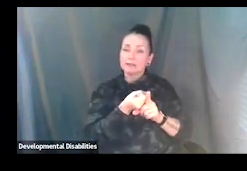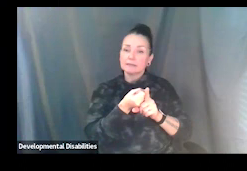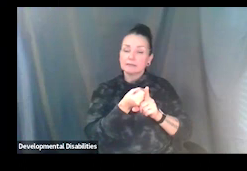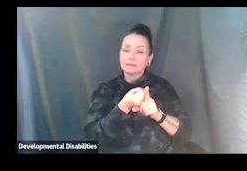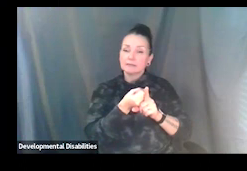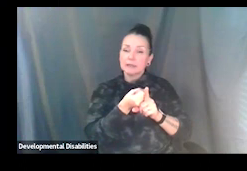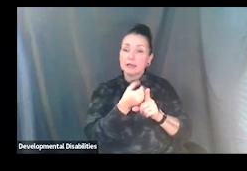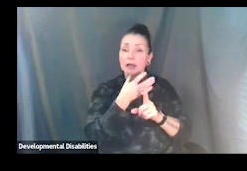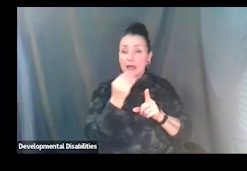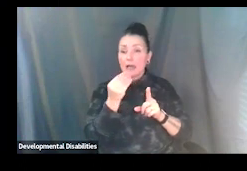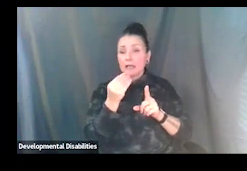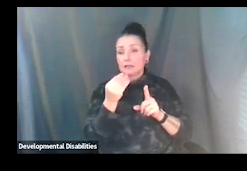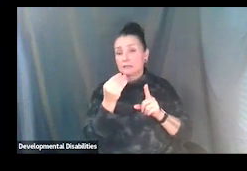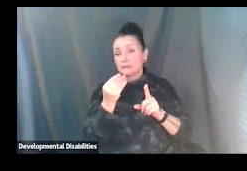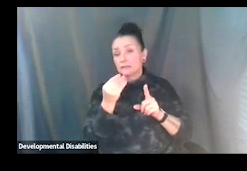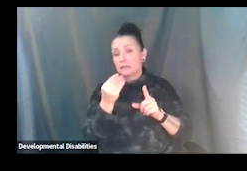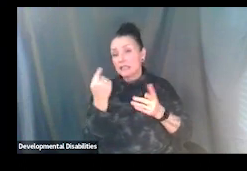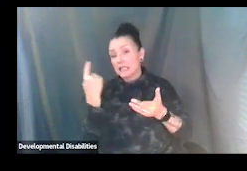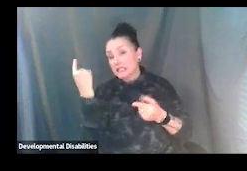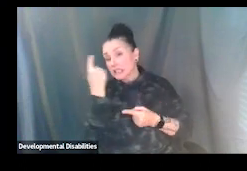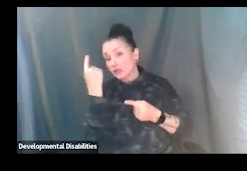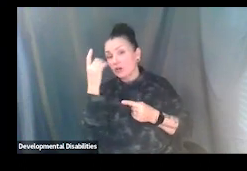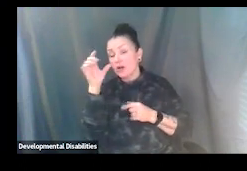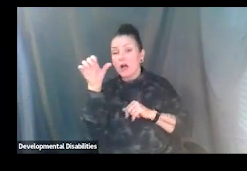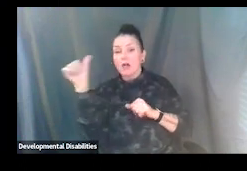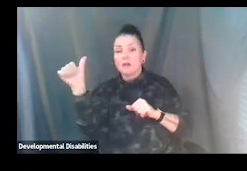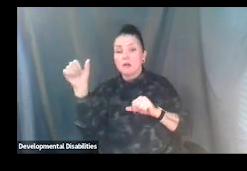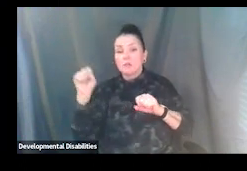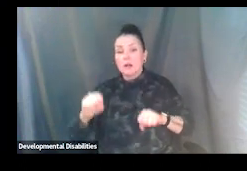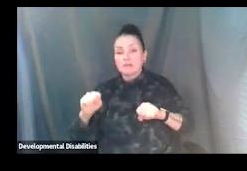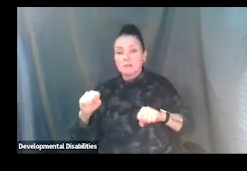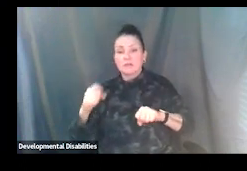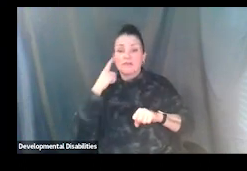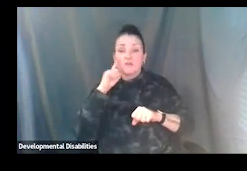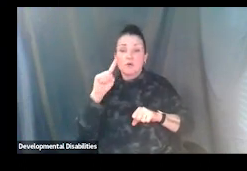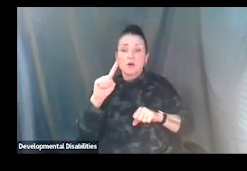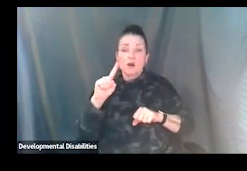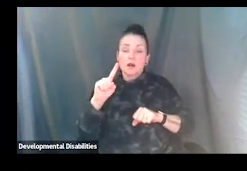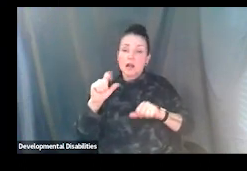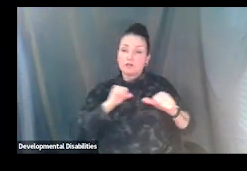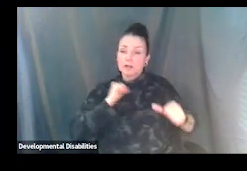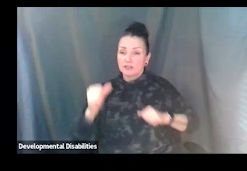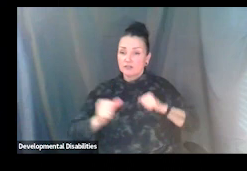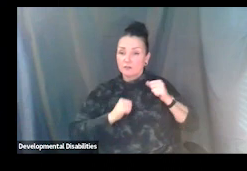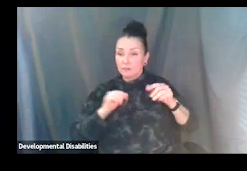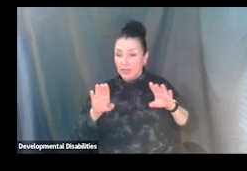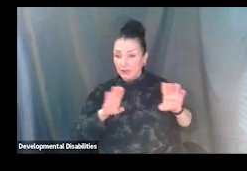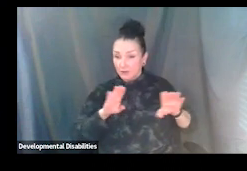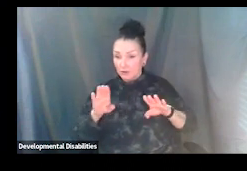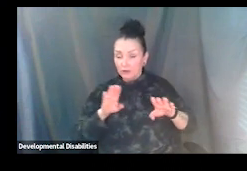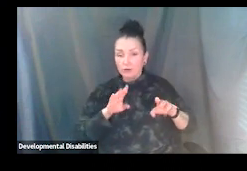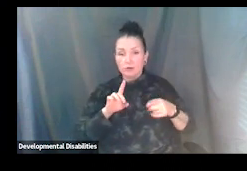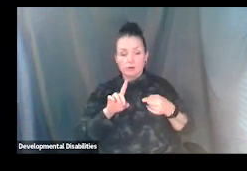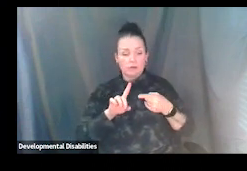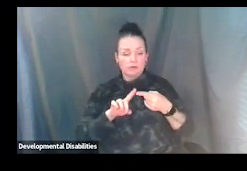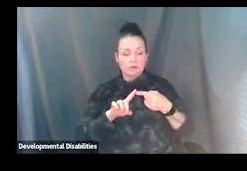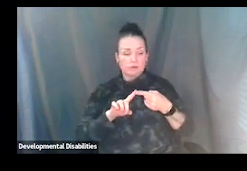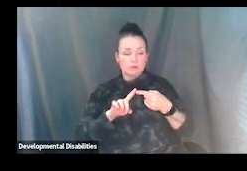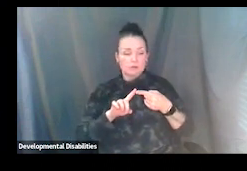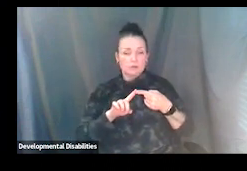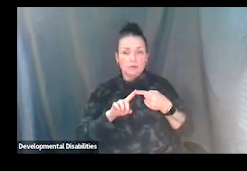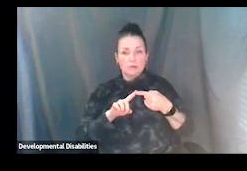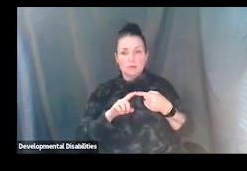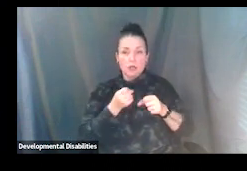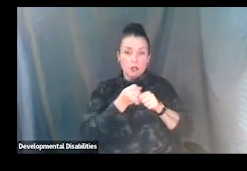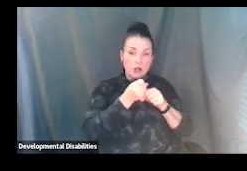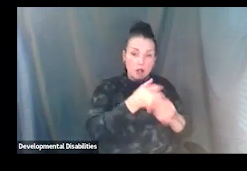psychological triggers of aggression, any social factors within the family that can also be producing it. So